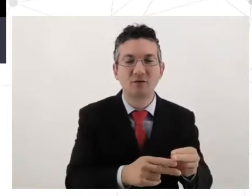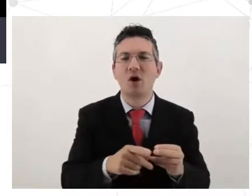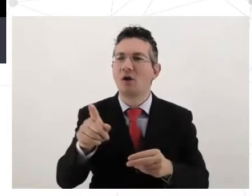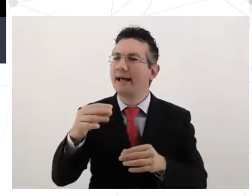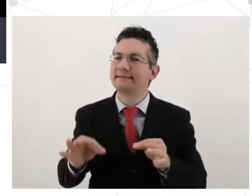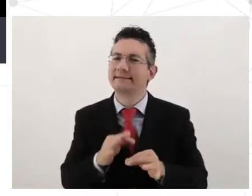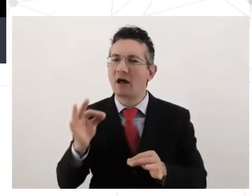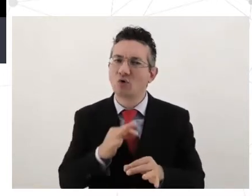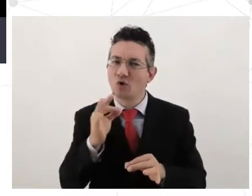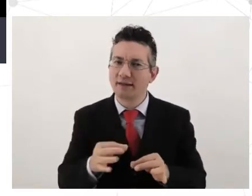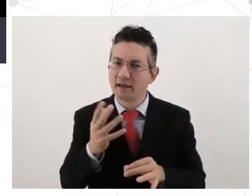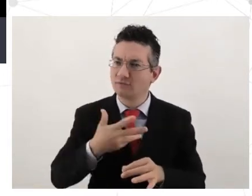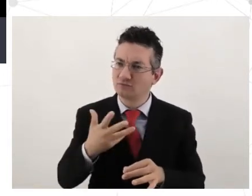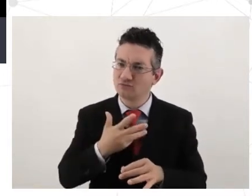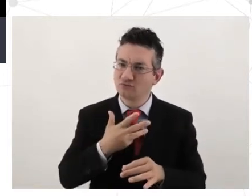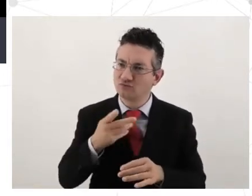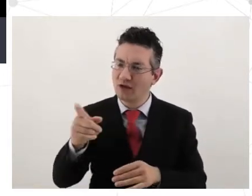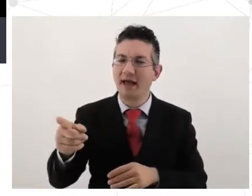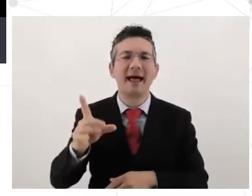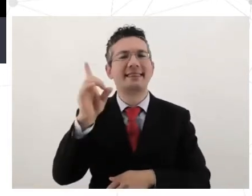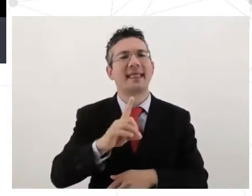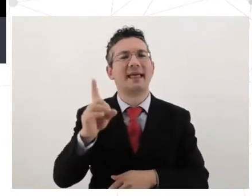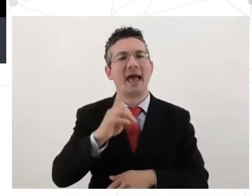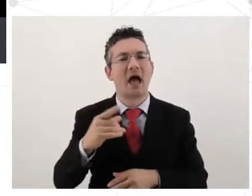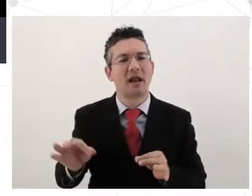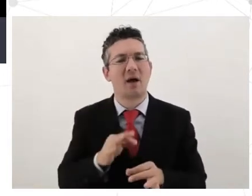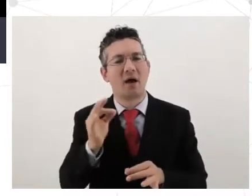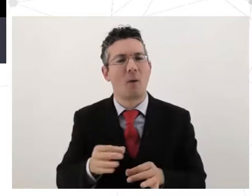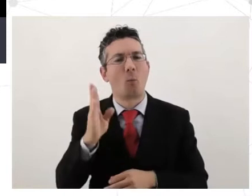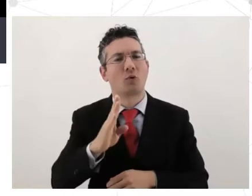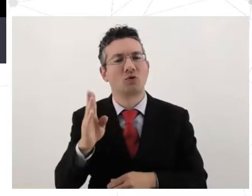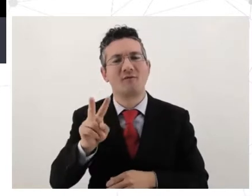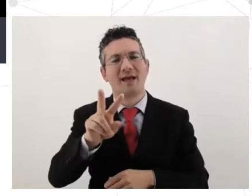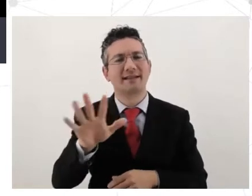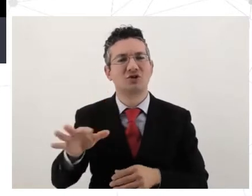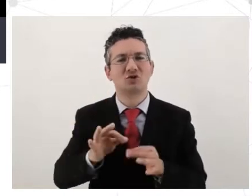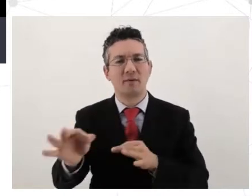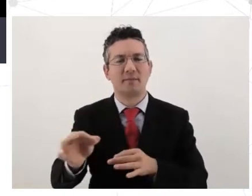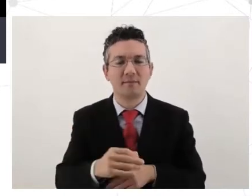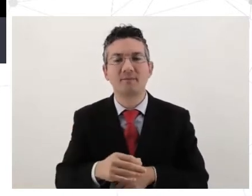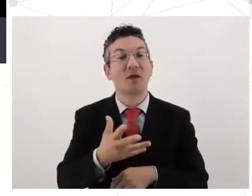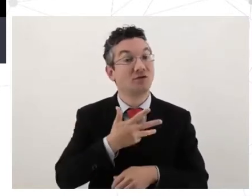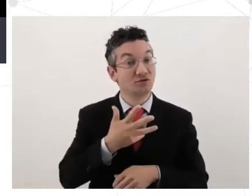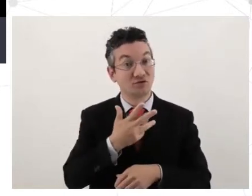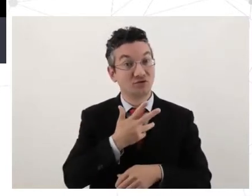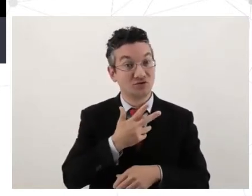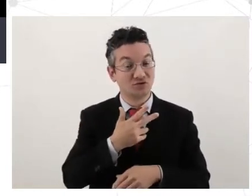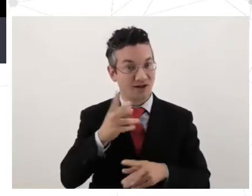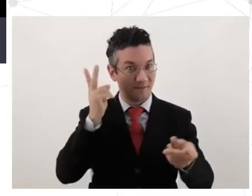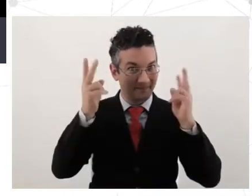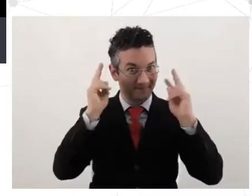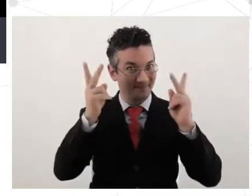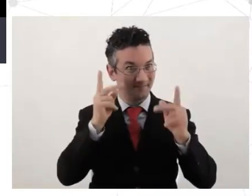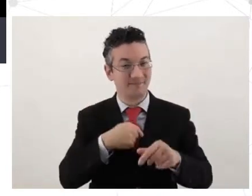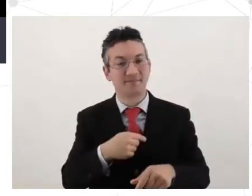We will almost going to be at the pharmacy, friends. I keep hearing the bell sound, which means we're walking towards the